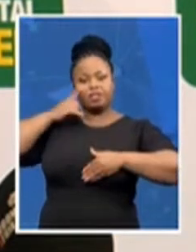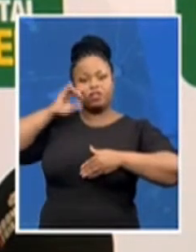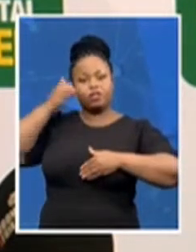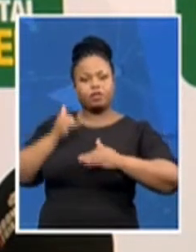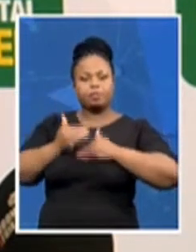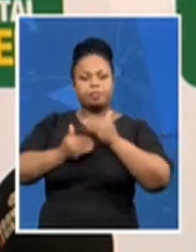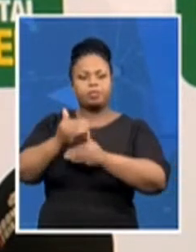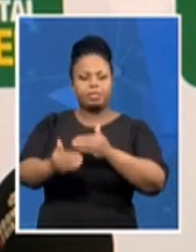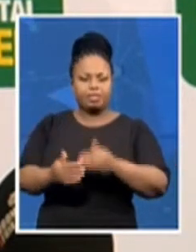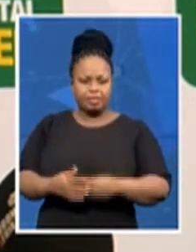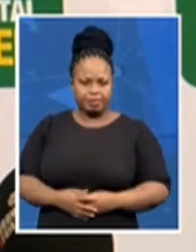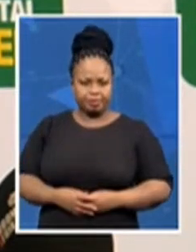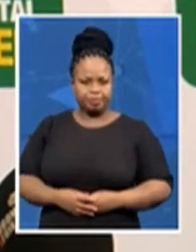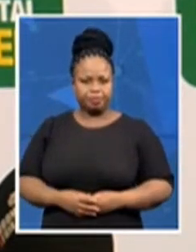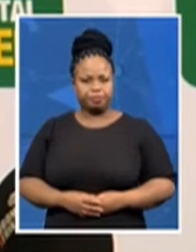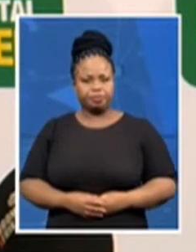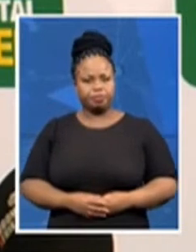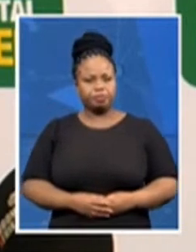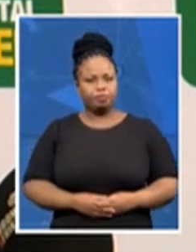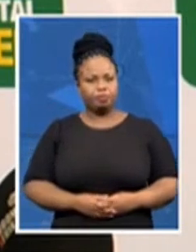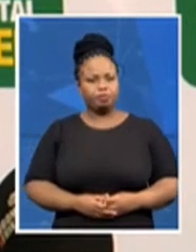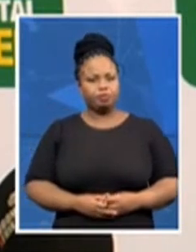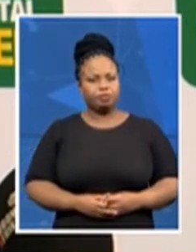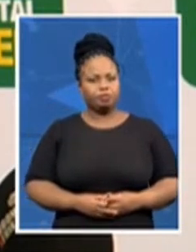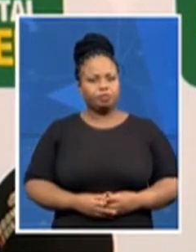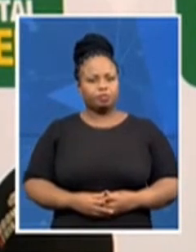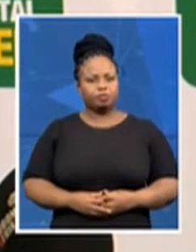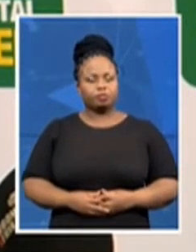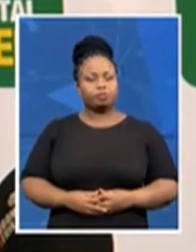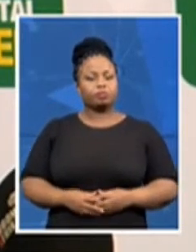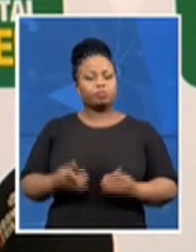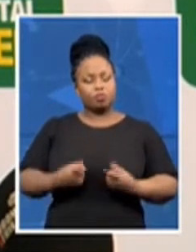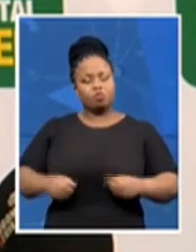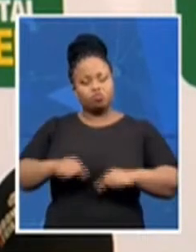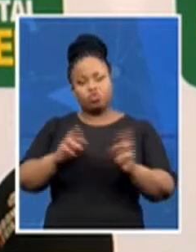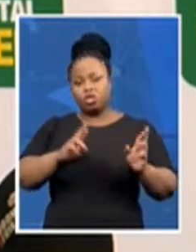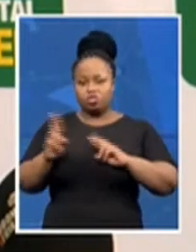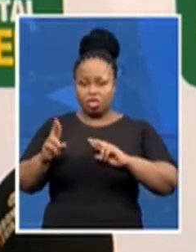We are ready to support companies that want to rebuild